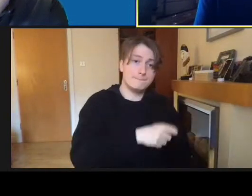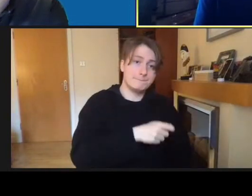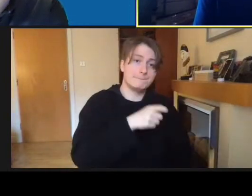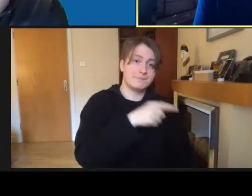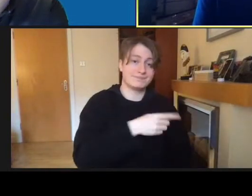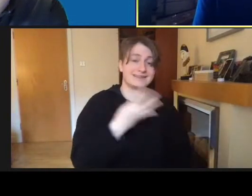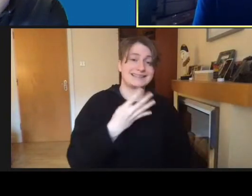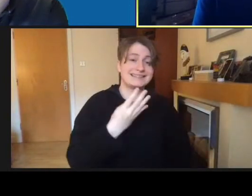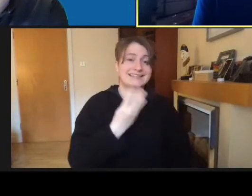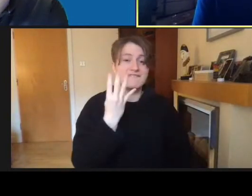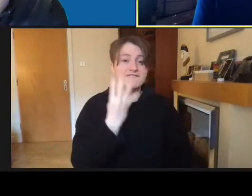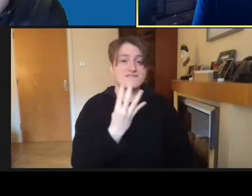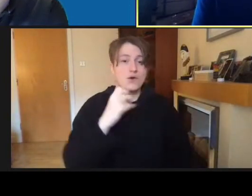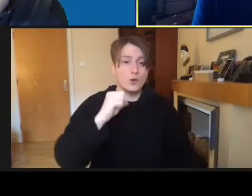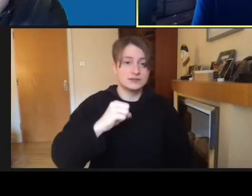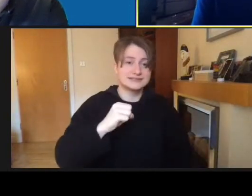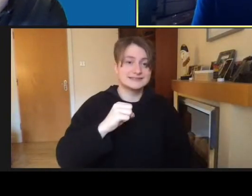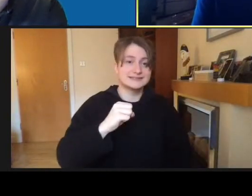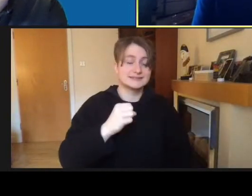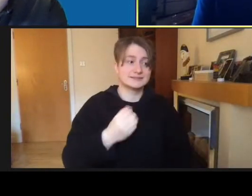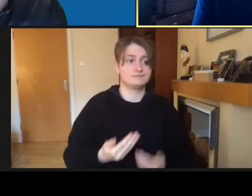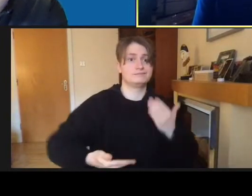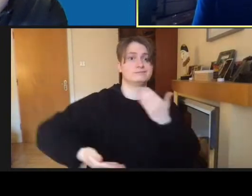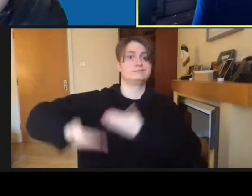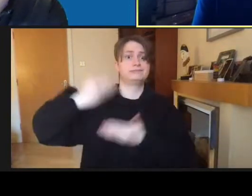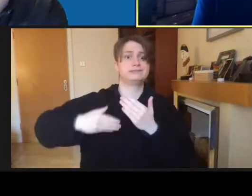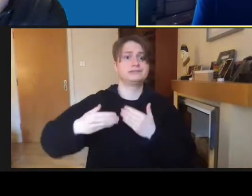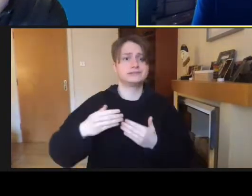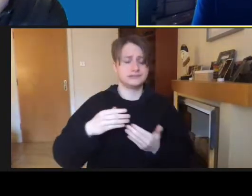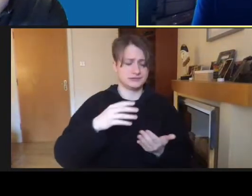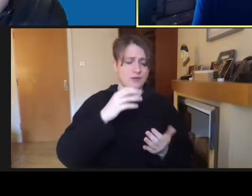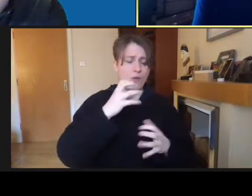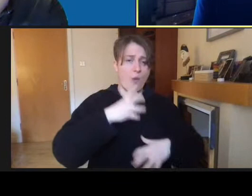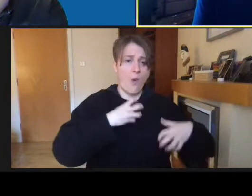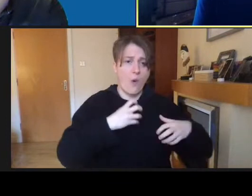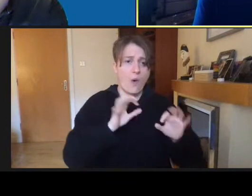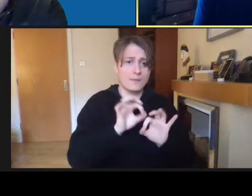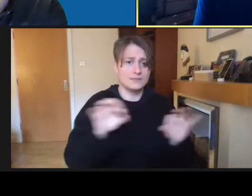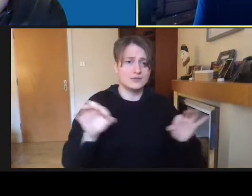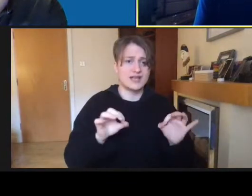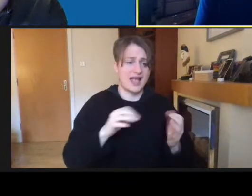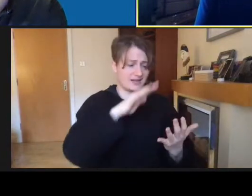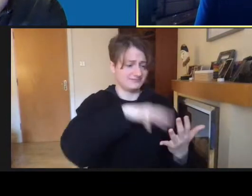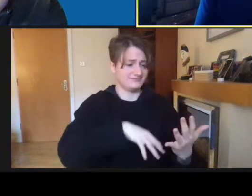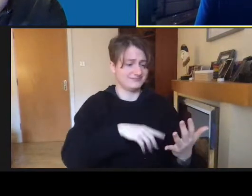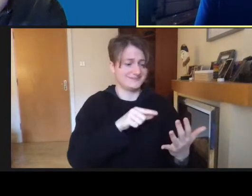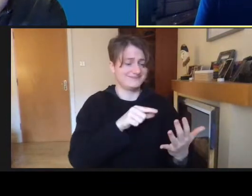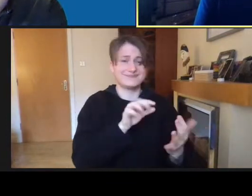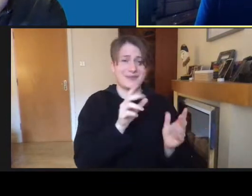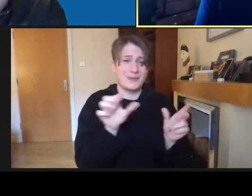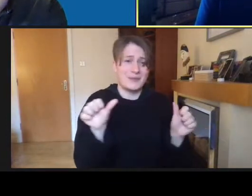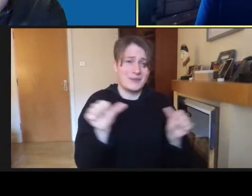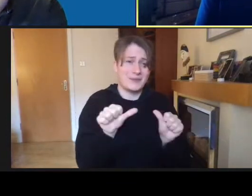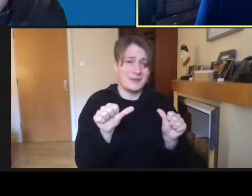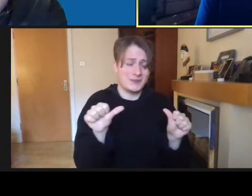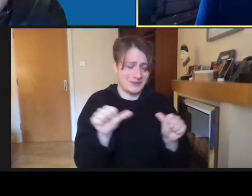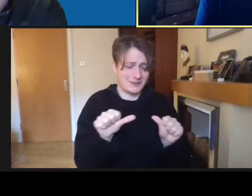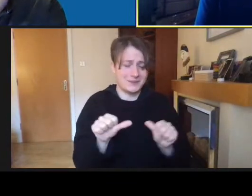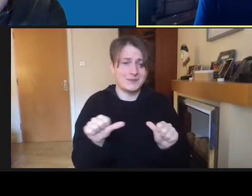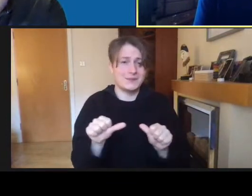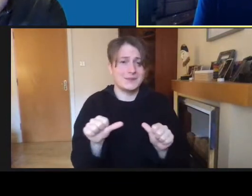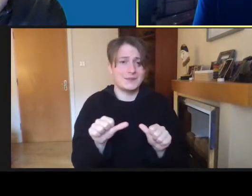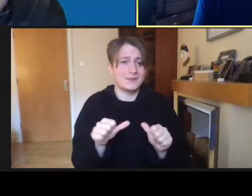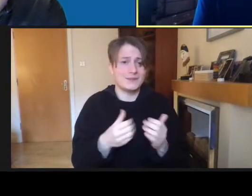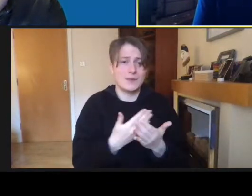I mean, the repertoire was really quite thin on the ground. I understand that all horn players